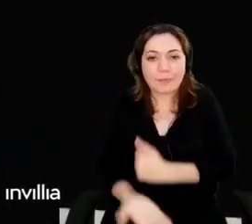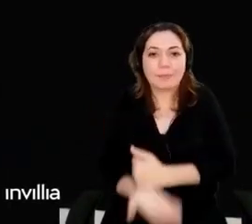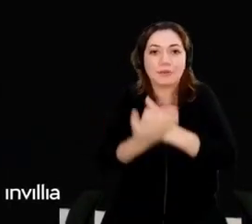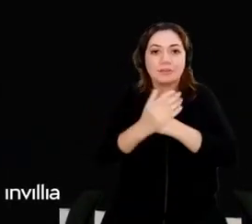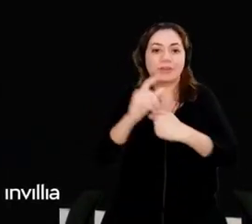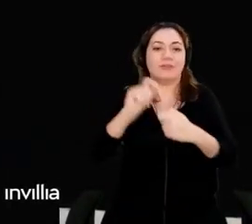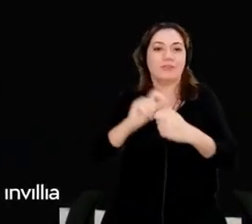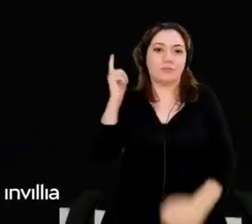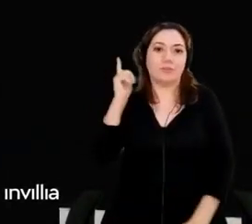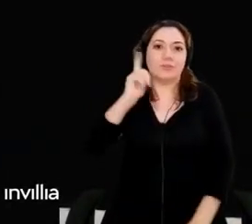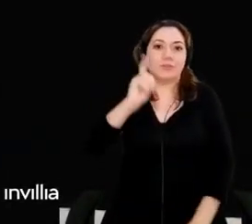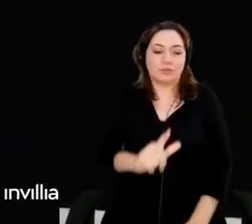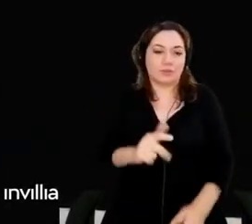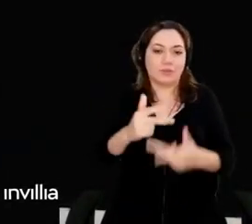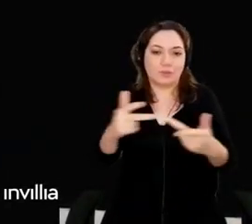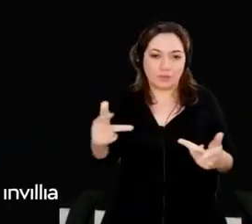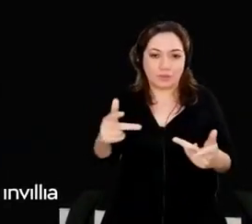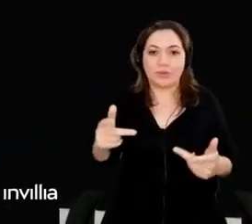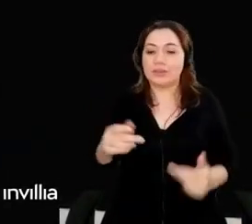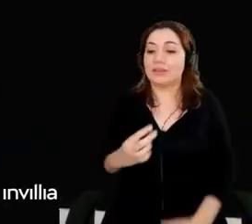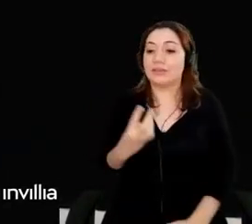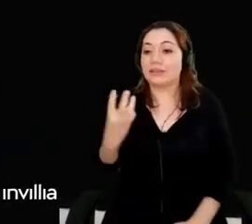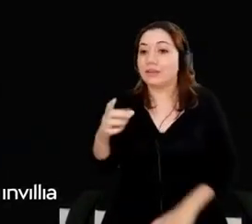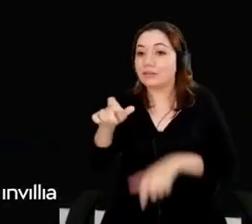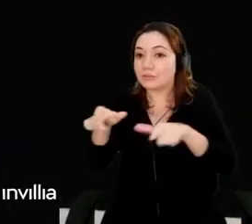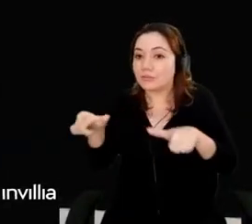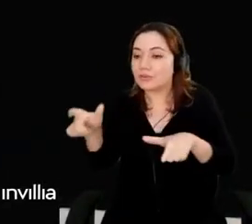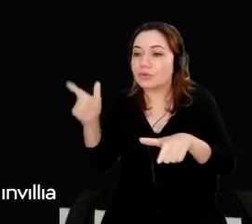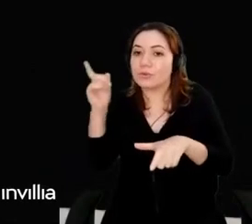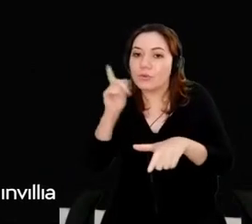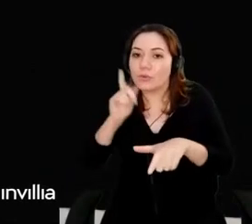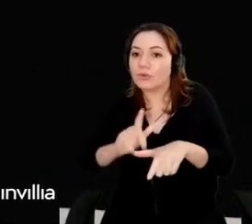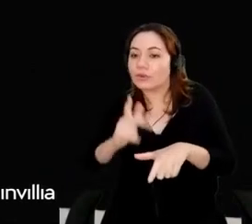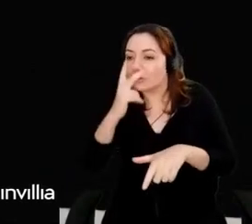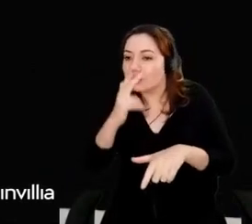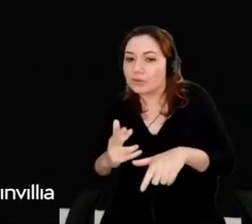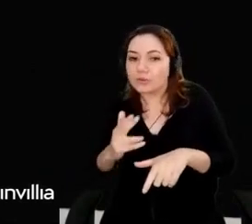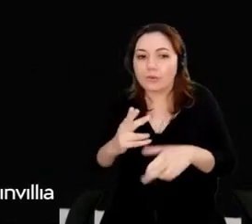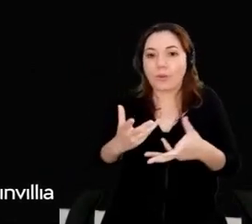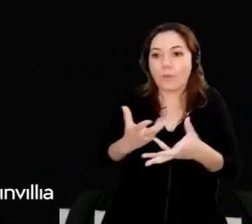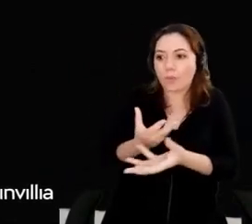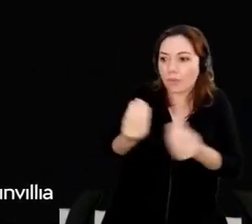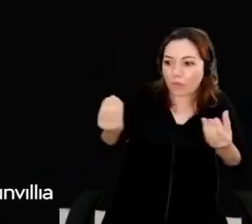people with the power of 100 AI agents helping them achieve their dreams.